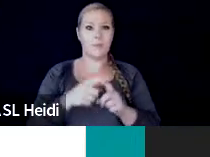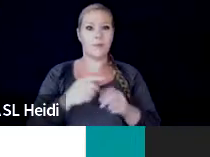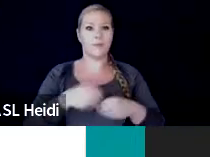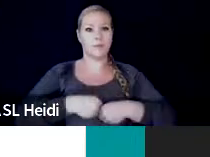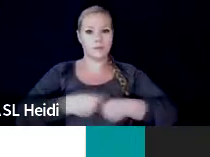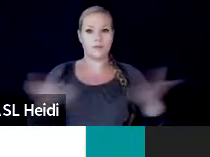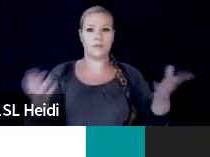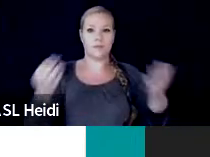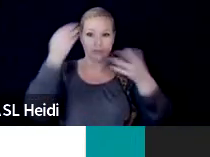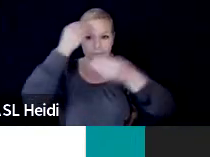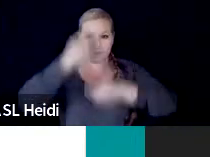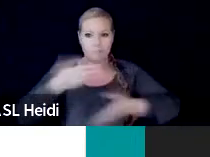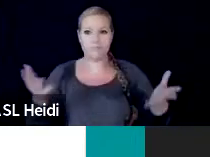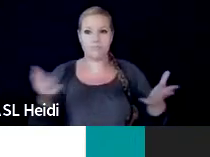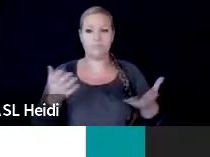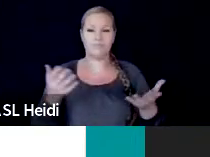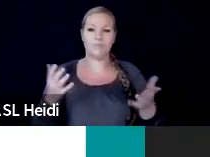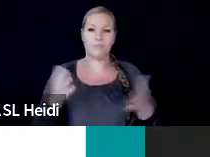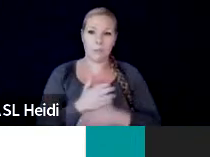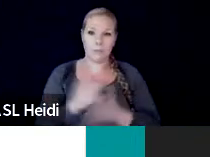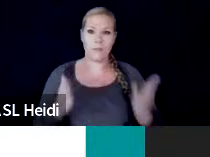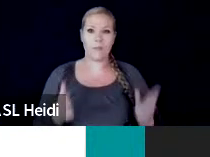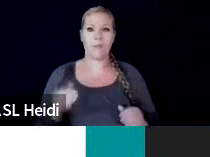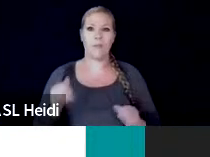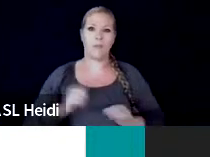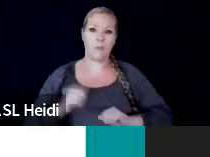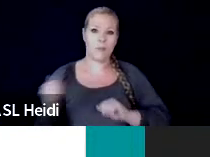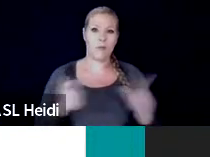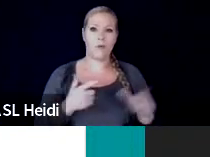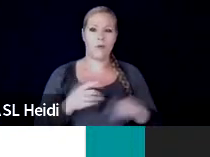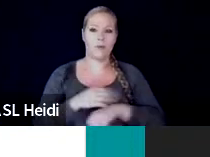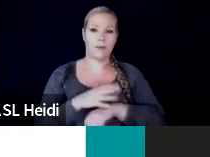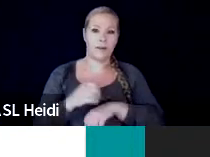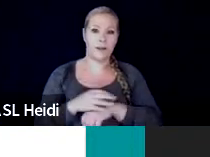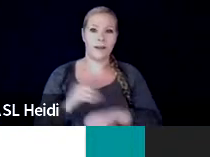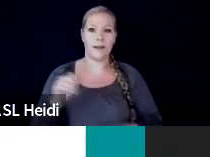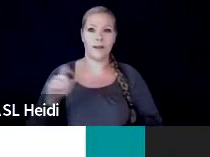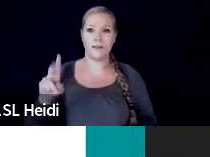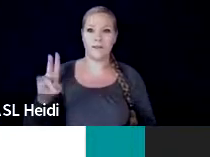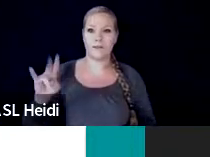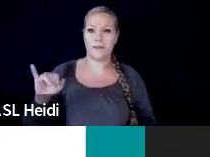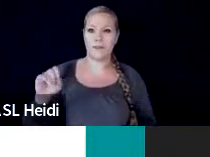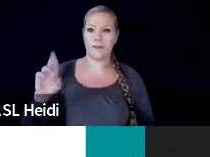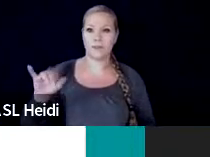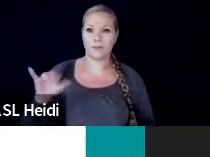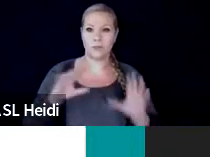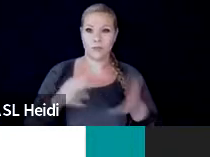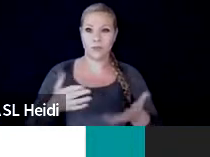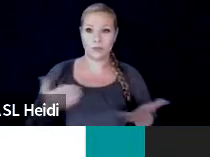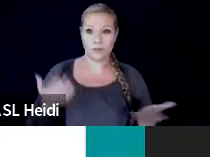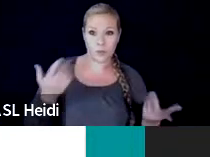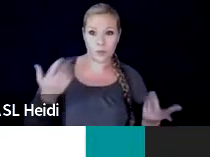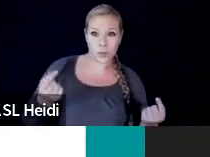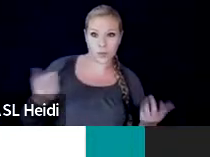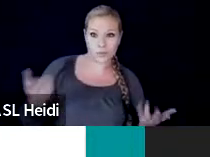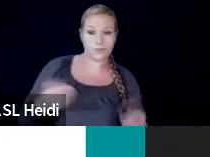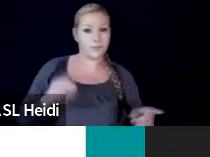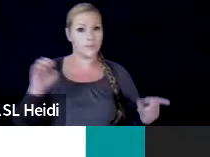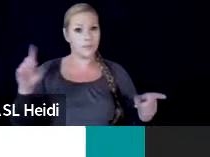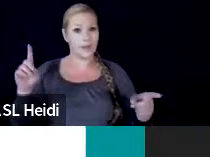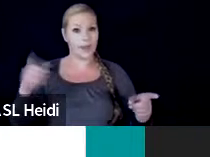findings are. So Ed, I see you have a hand up. Yes,